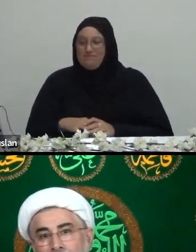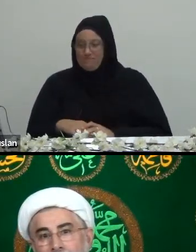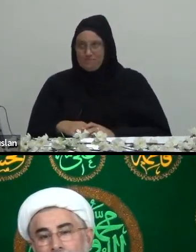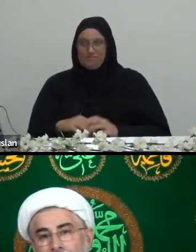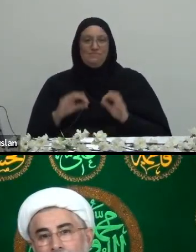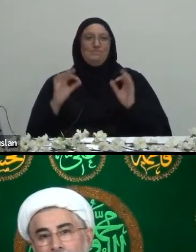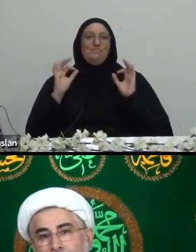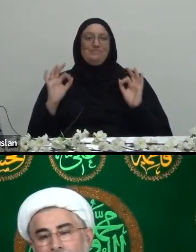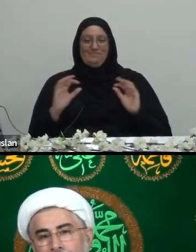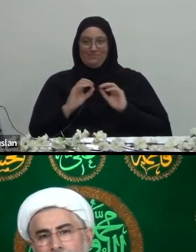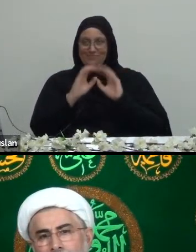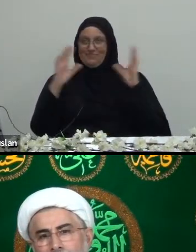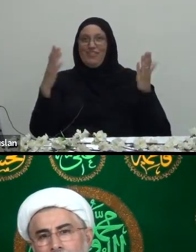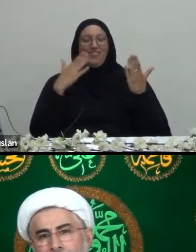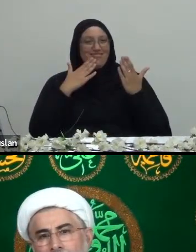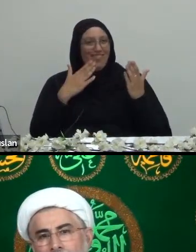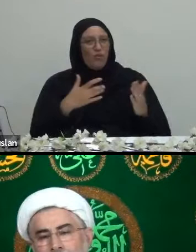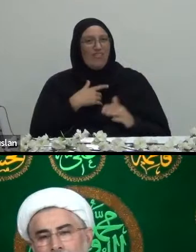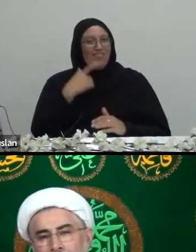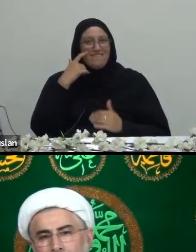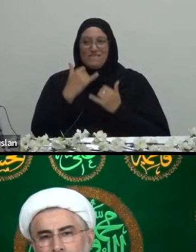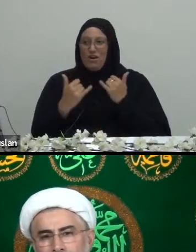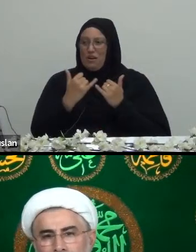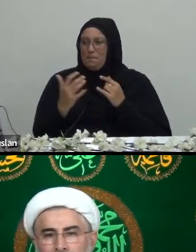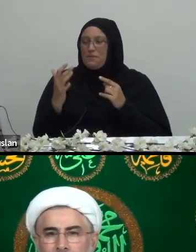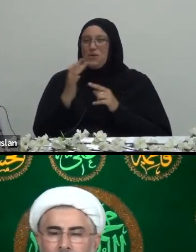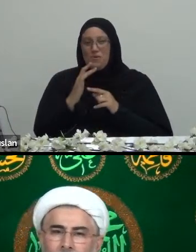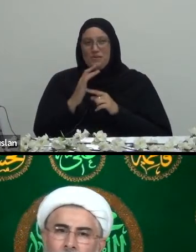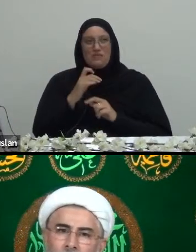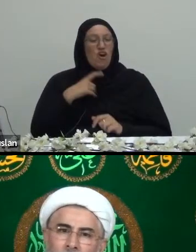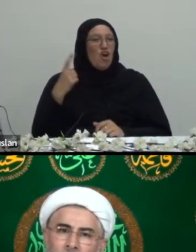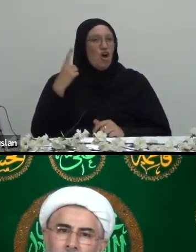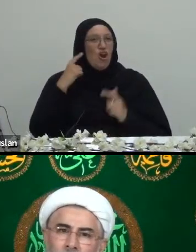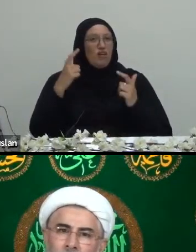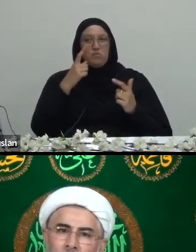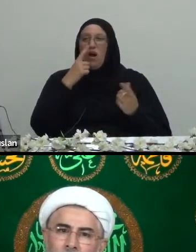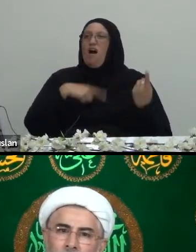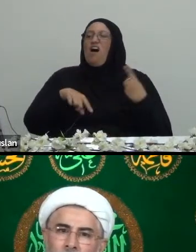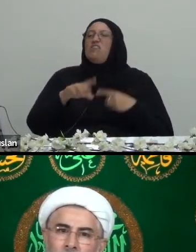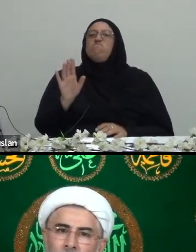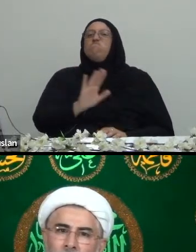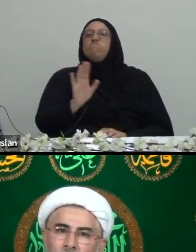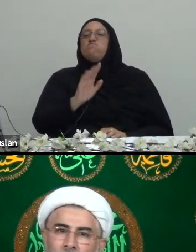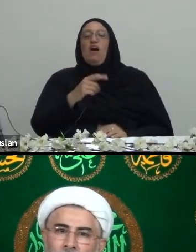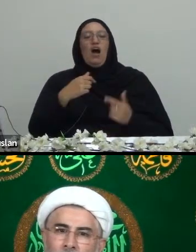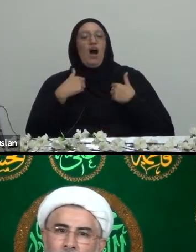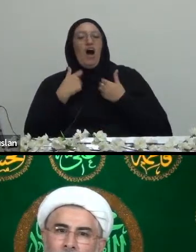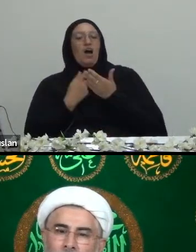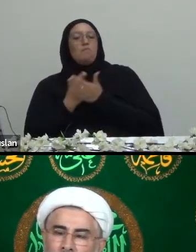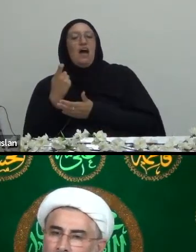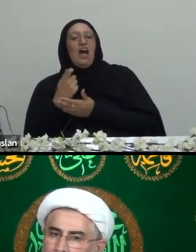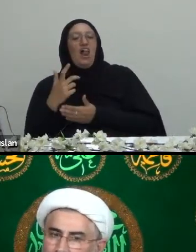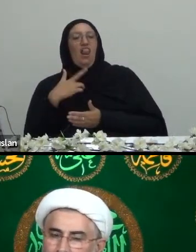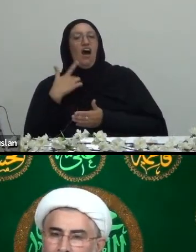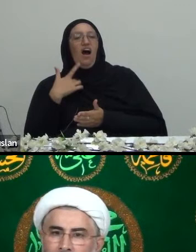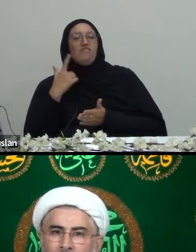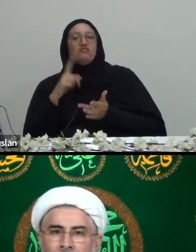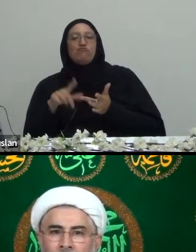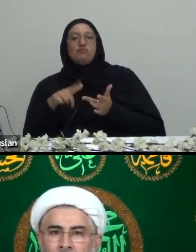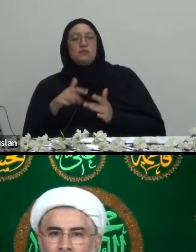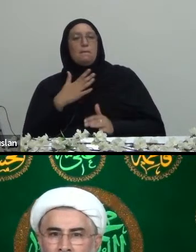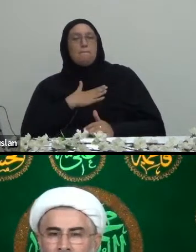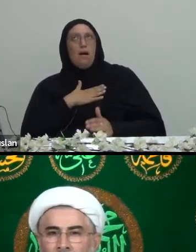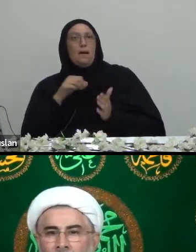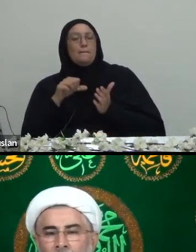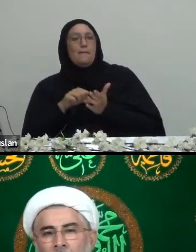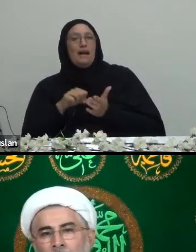clarification was very important because I've heard a lot of people say, oh, I'm paying for the life insurance. It's a policy